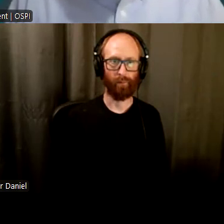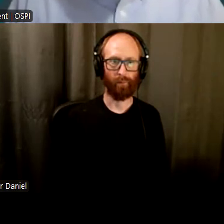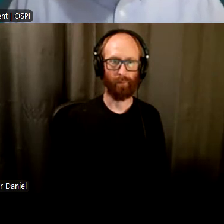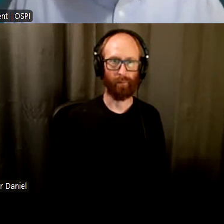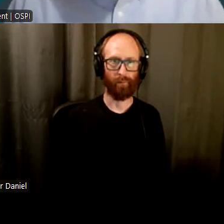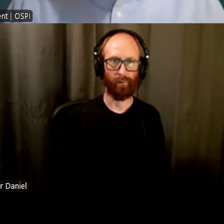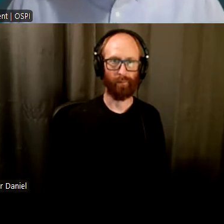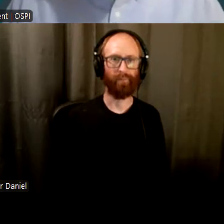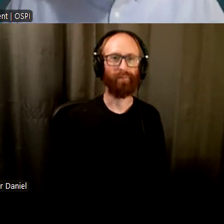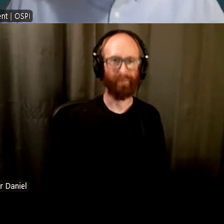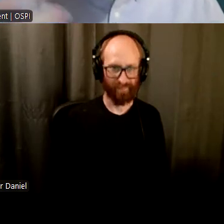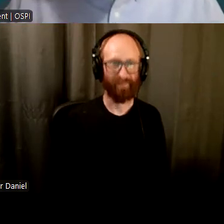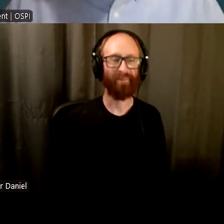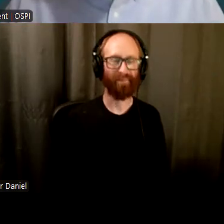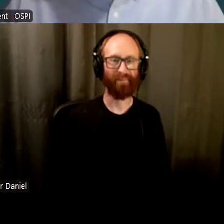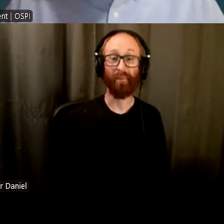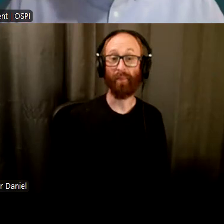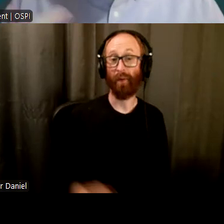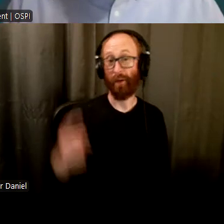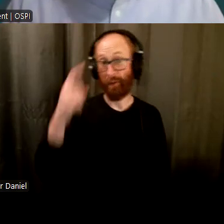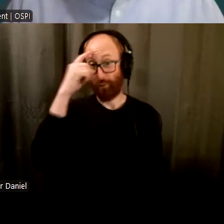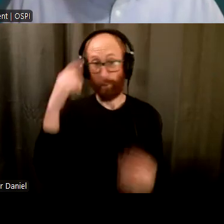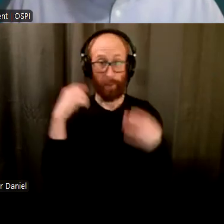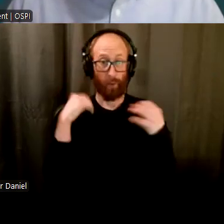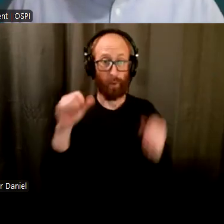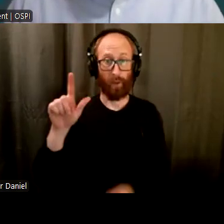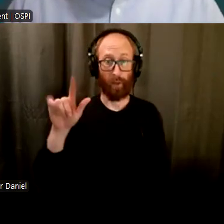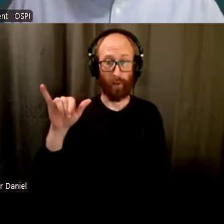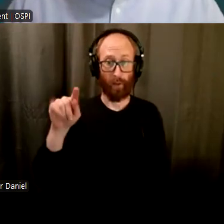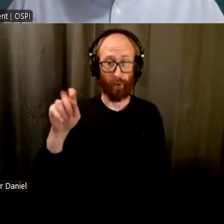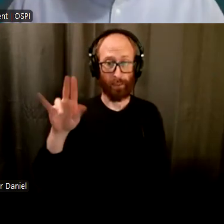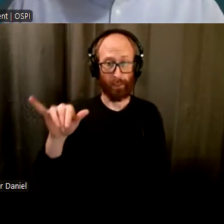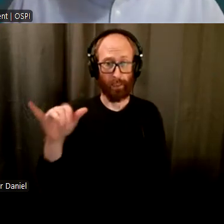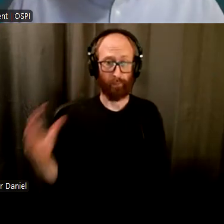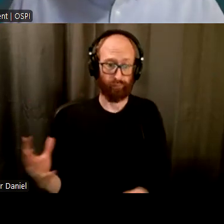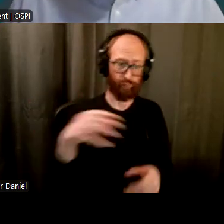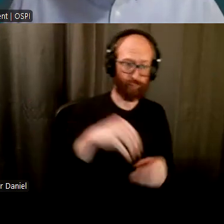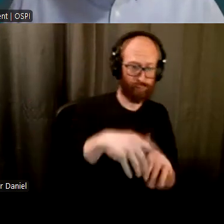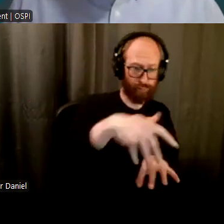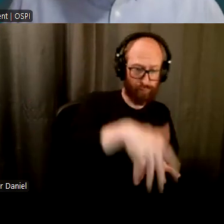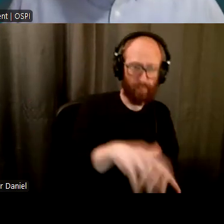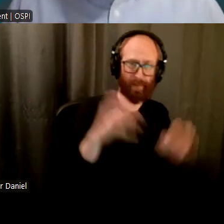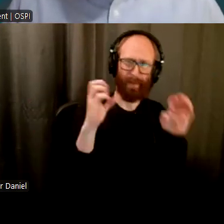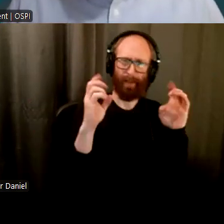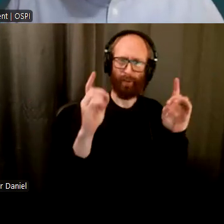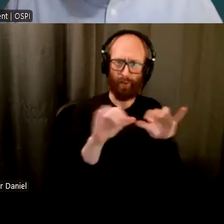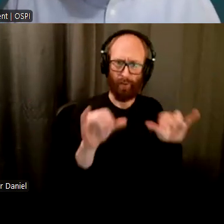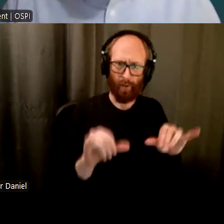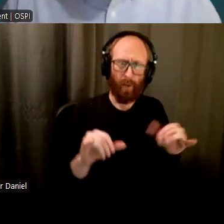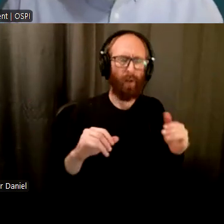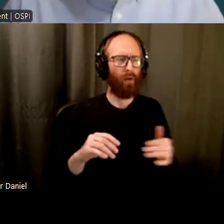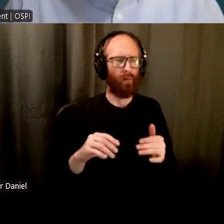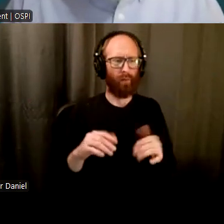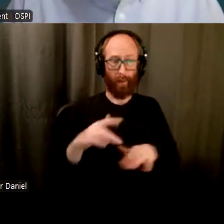And as we continue to integrate mental health literacy into education, um, the available material, all the curricula that is out